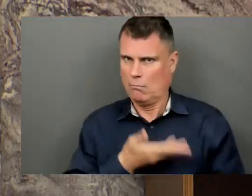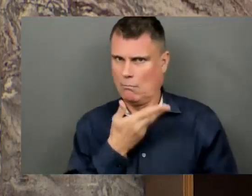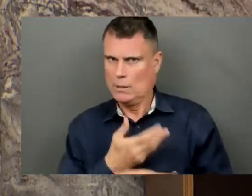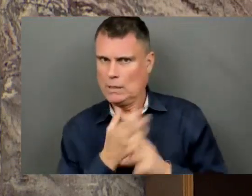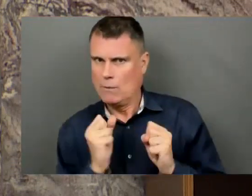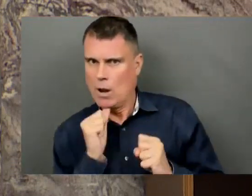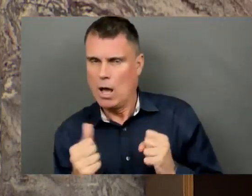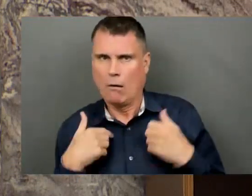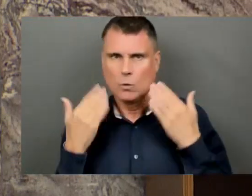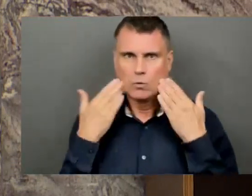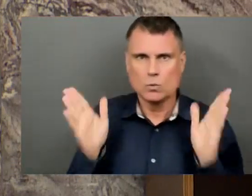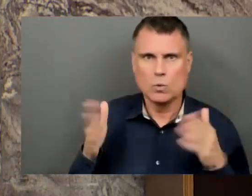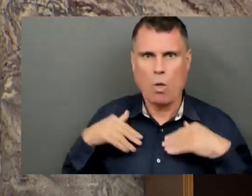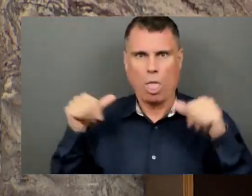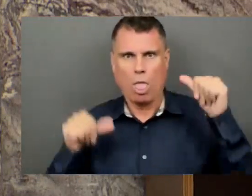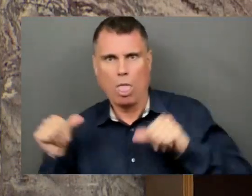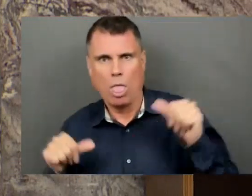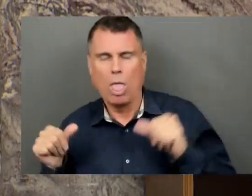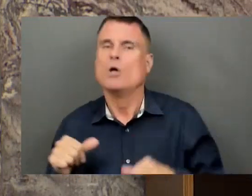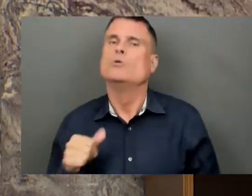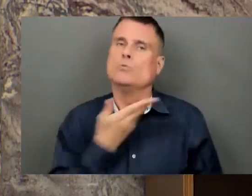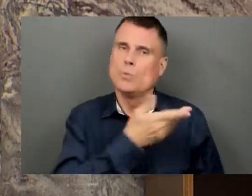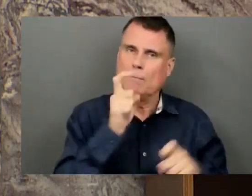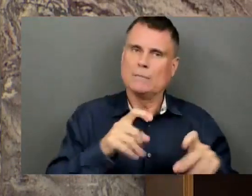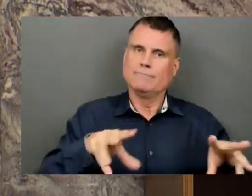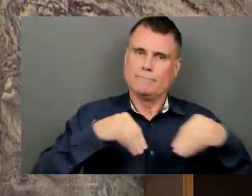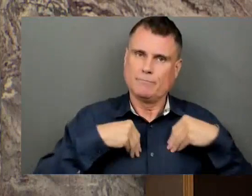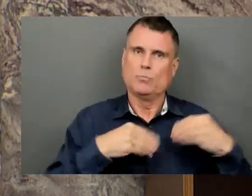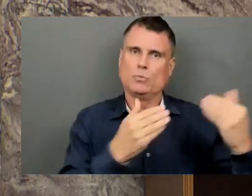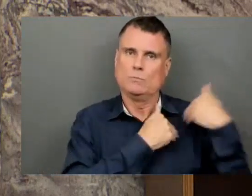failure to protect our children?